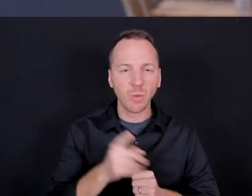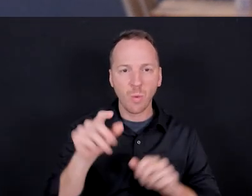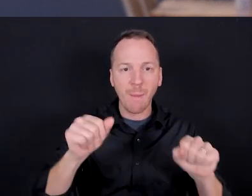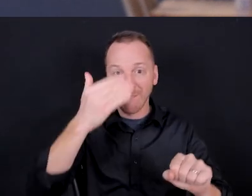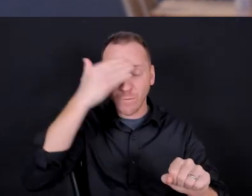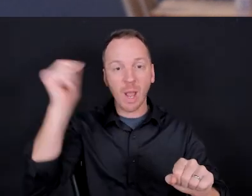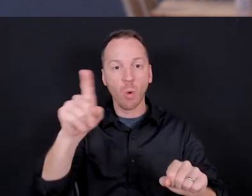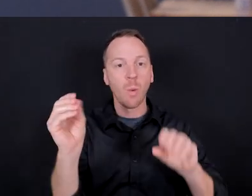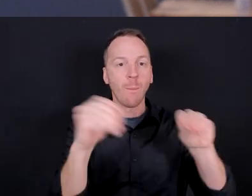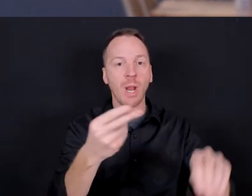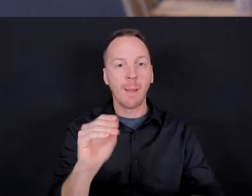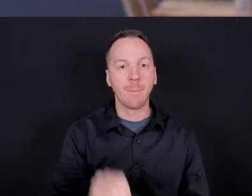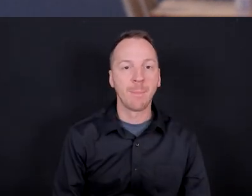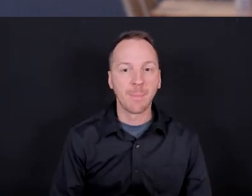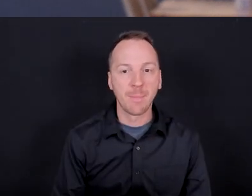forget where you left him.